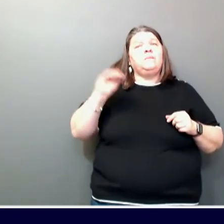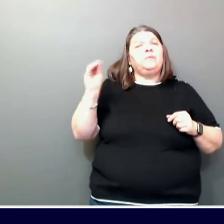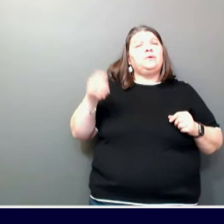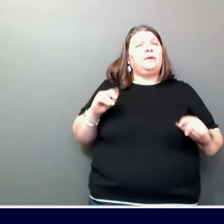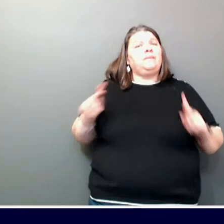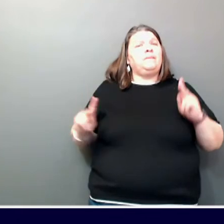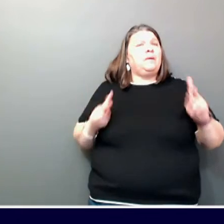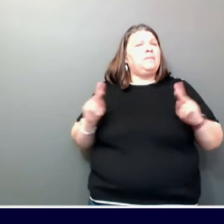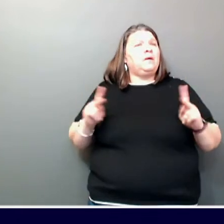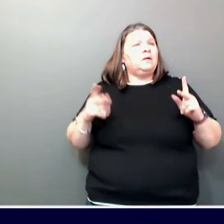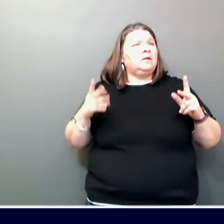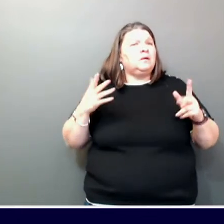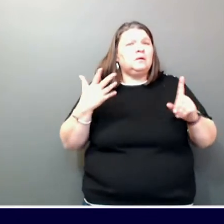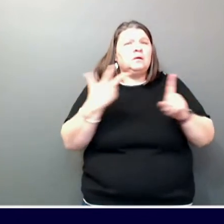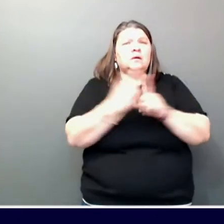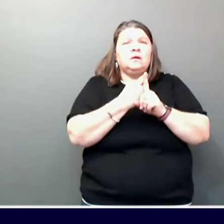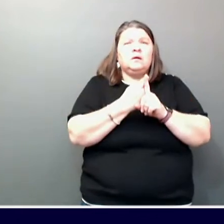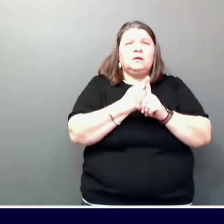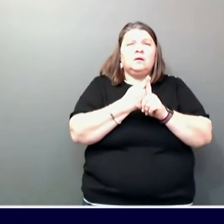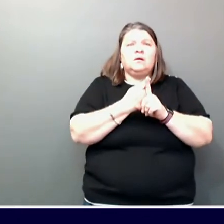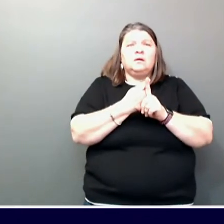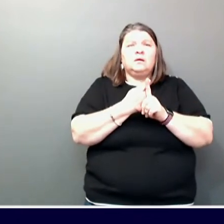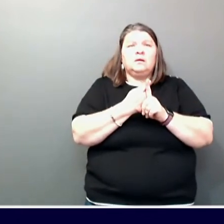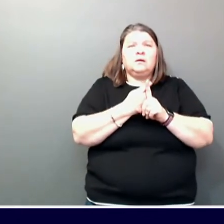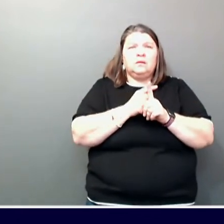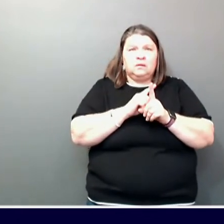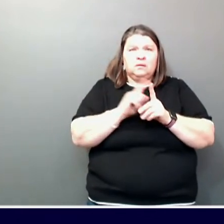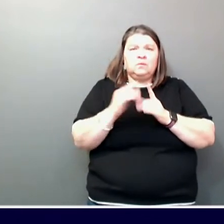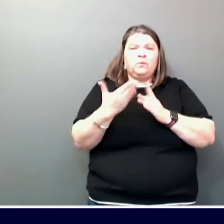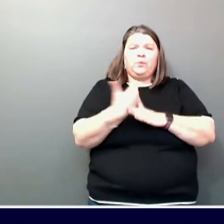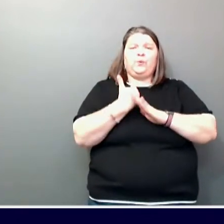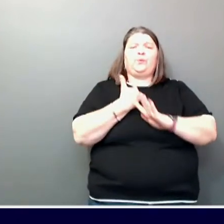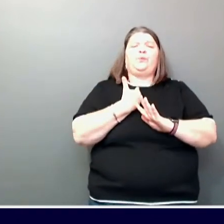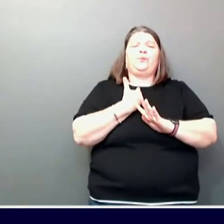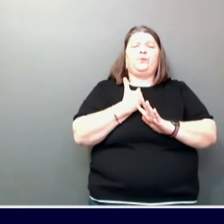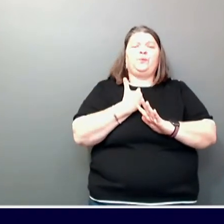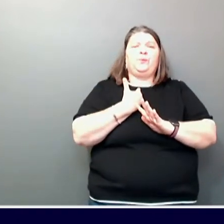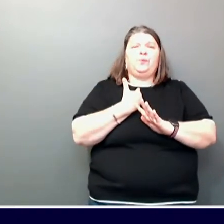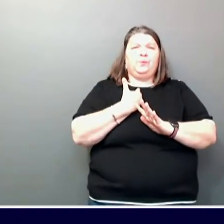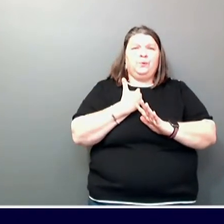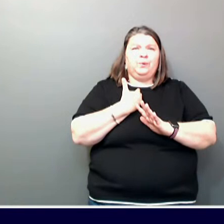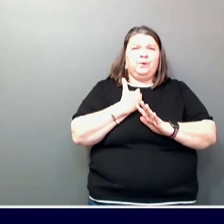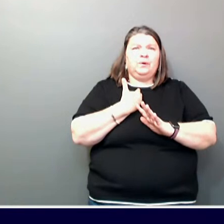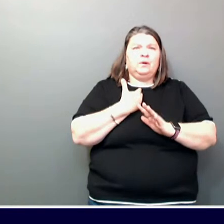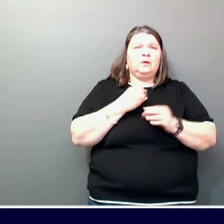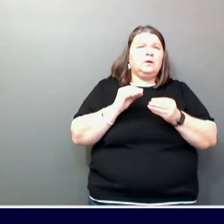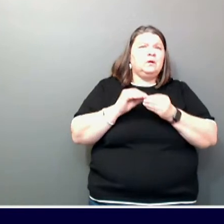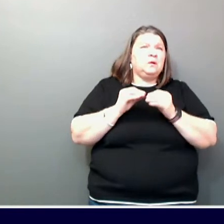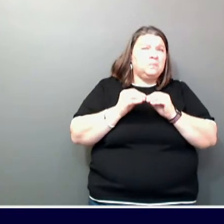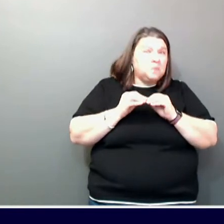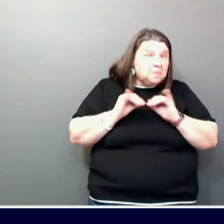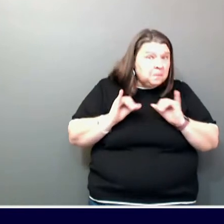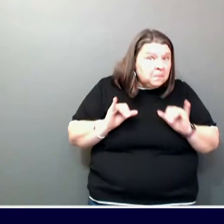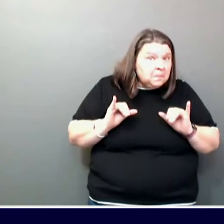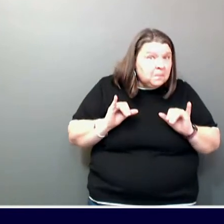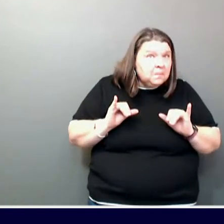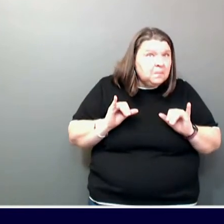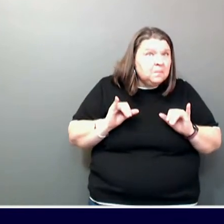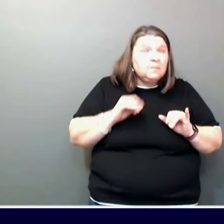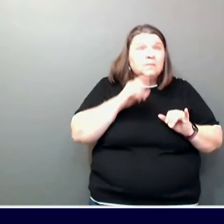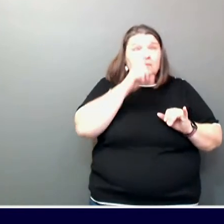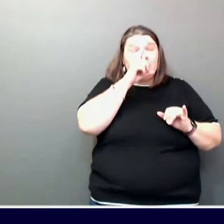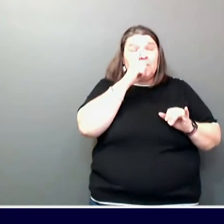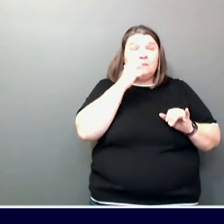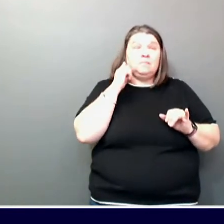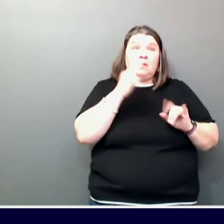kind of hovering around 50 to 60%. Is it still around that now, or has it changed? That is in hospitalized patients, Chris. Sorry, just to be clear.